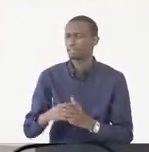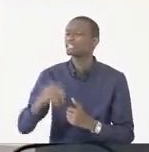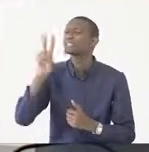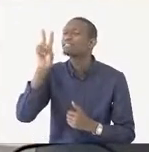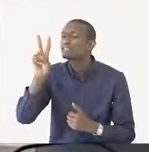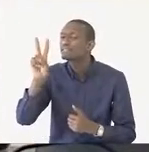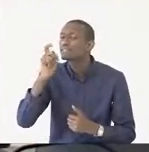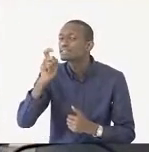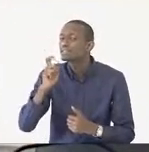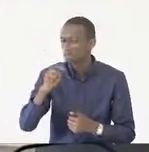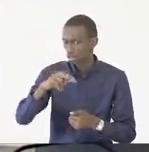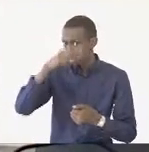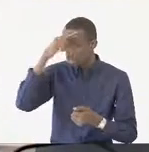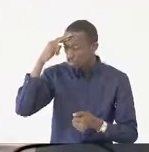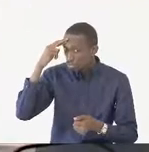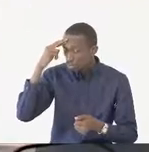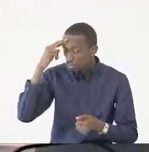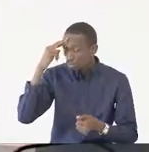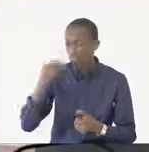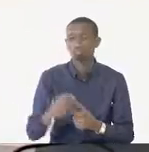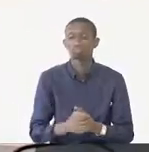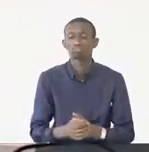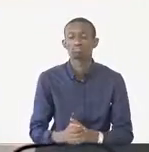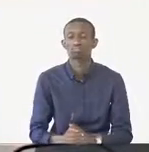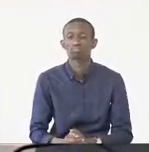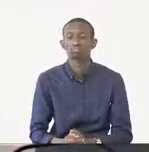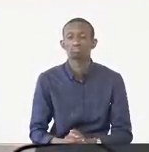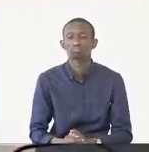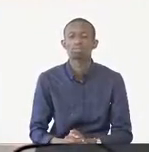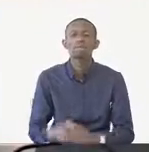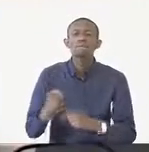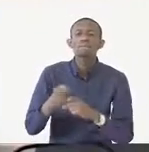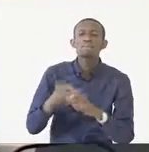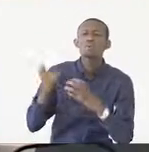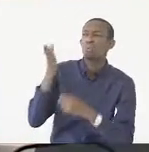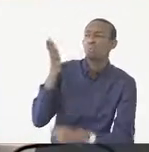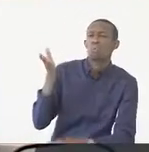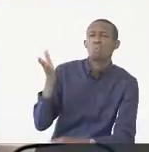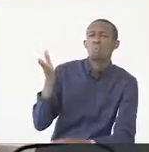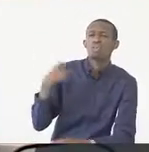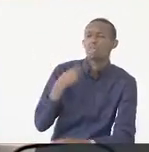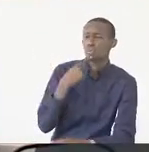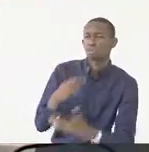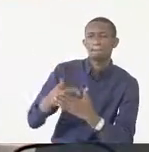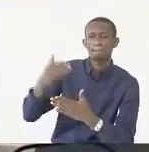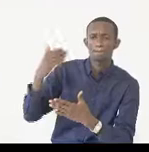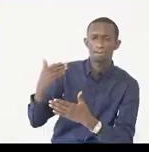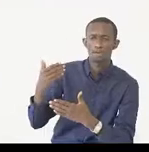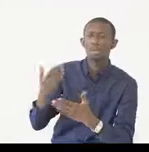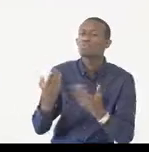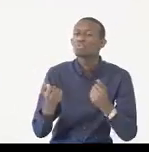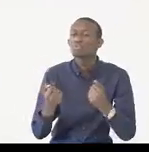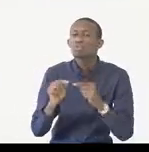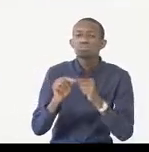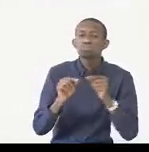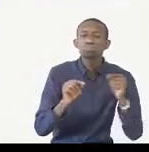The reason why that I'm saying VX is from the component that I've told you. So we have the line from